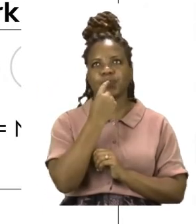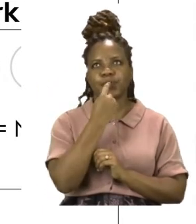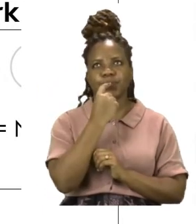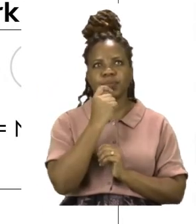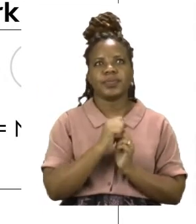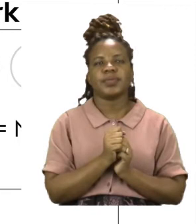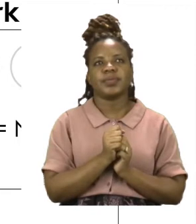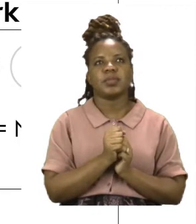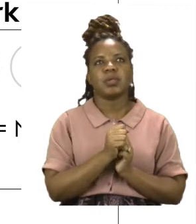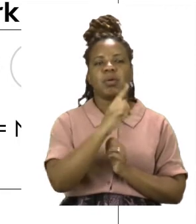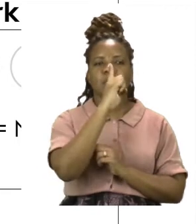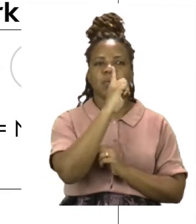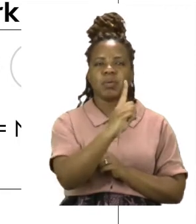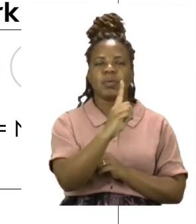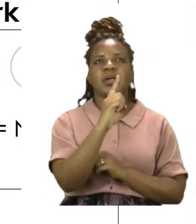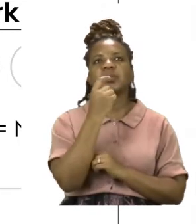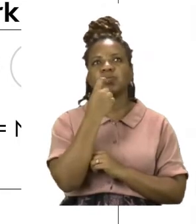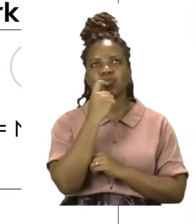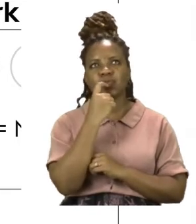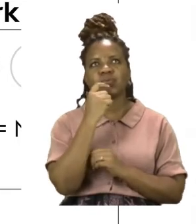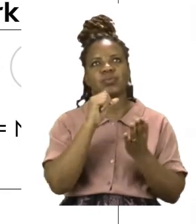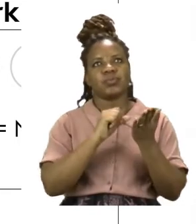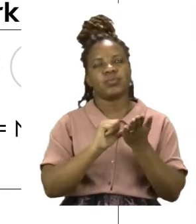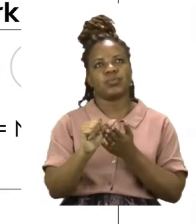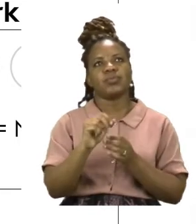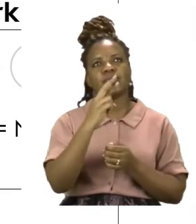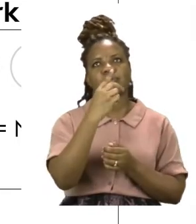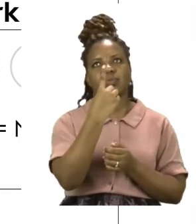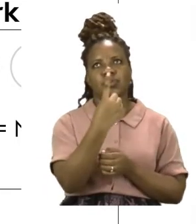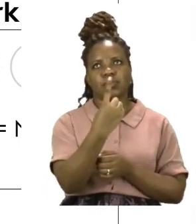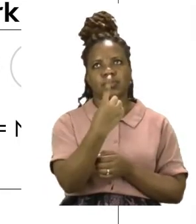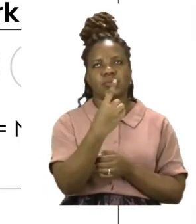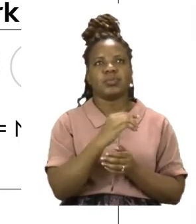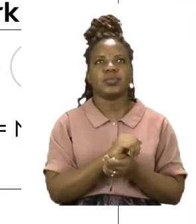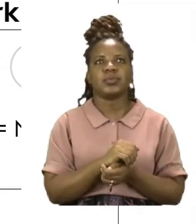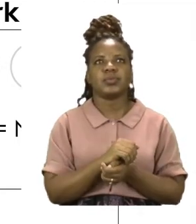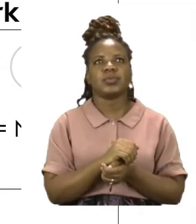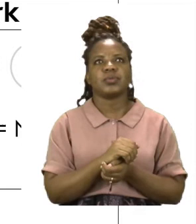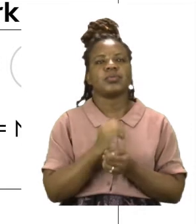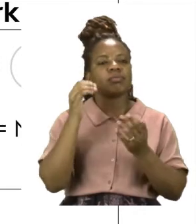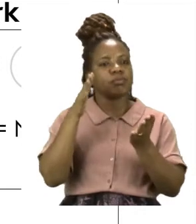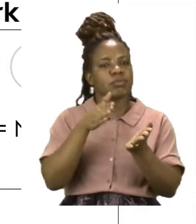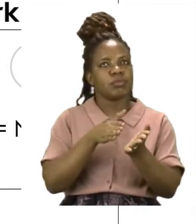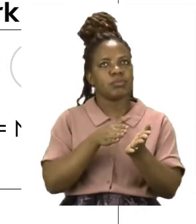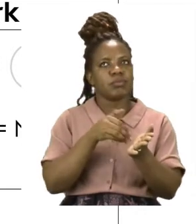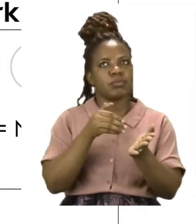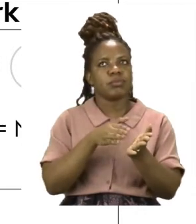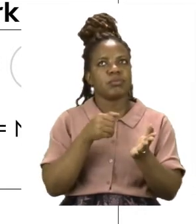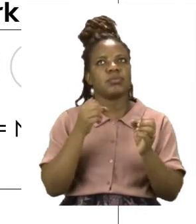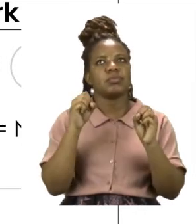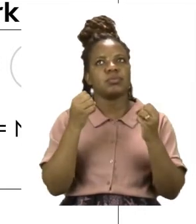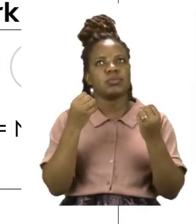it costs $1. How much change will